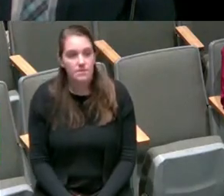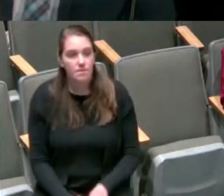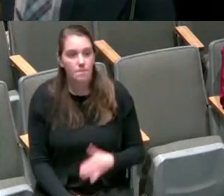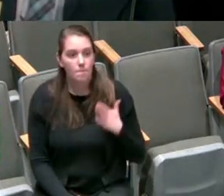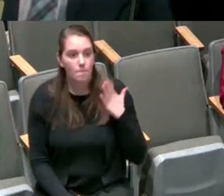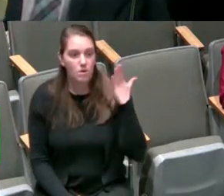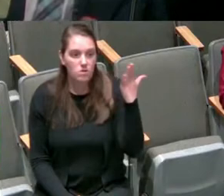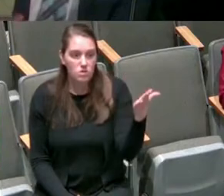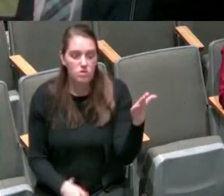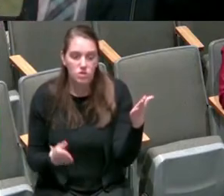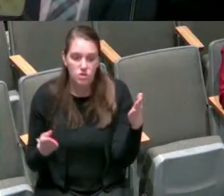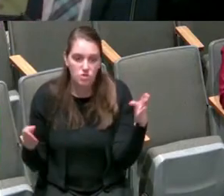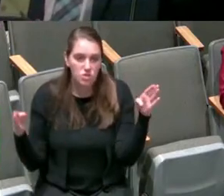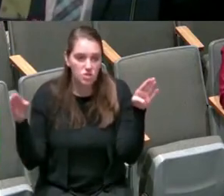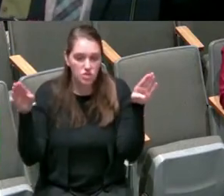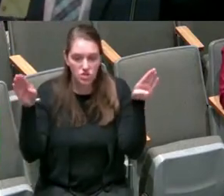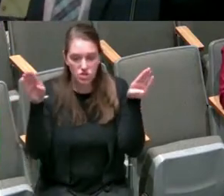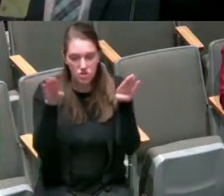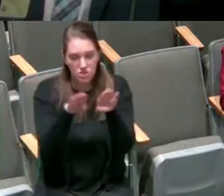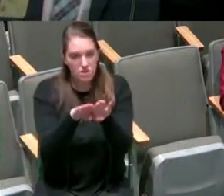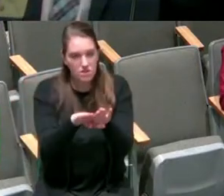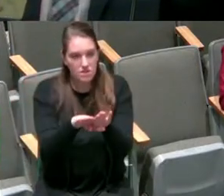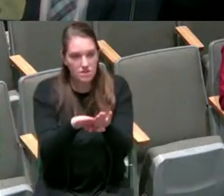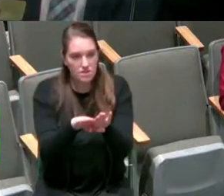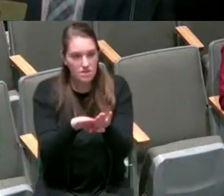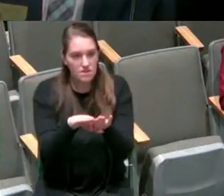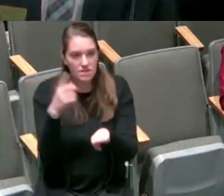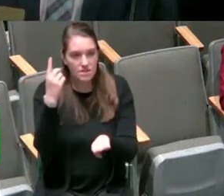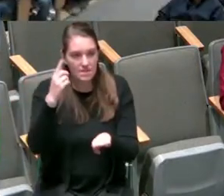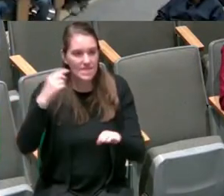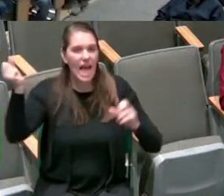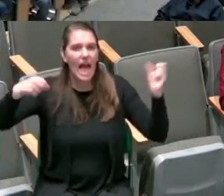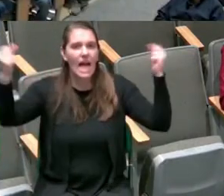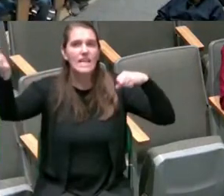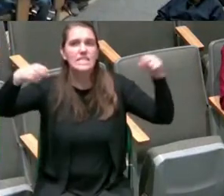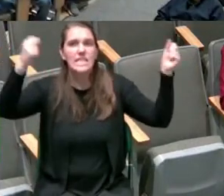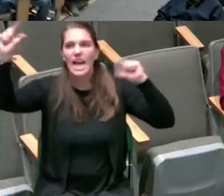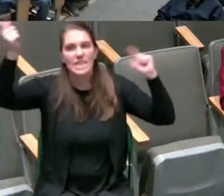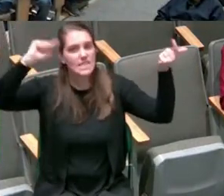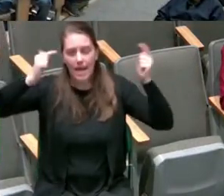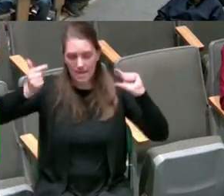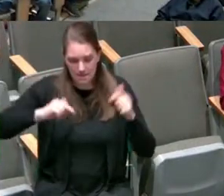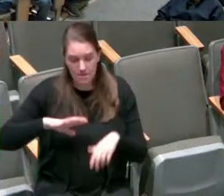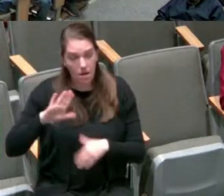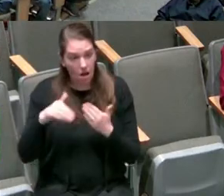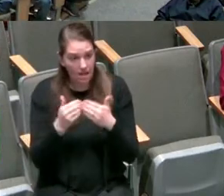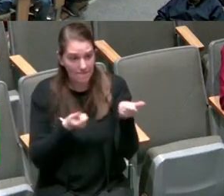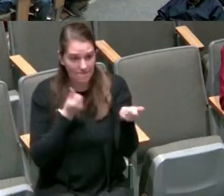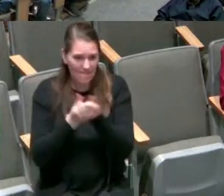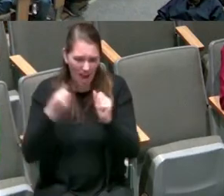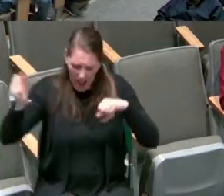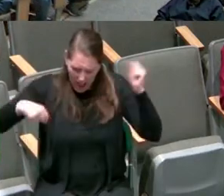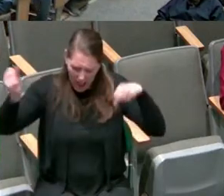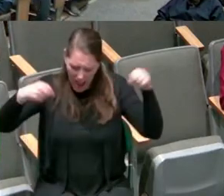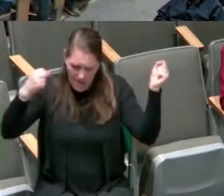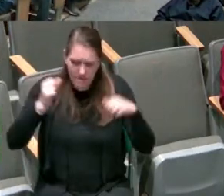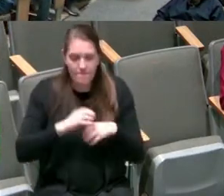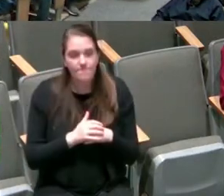yeah I hear a motion to adjourn from someone all in favor